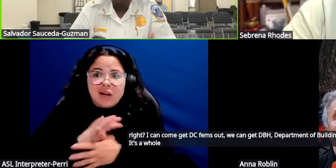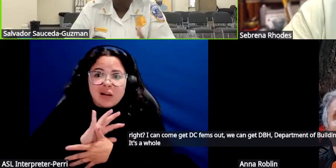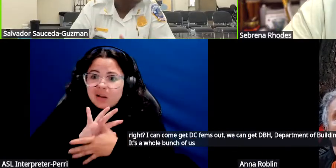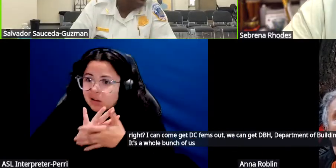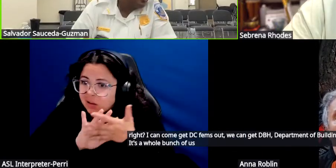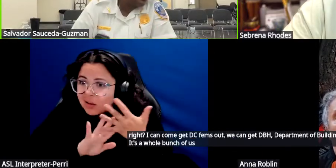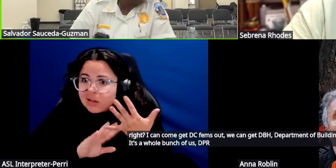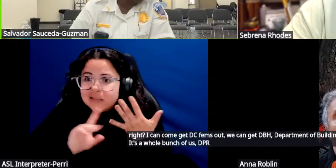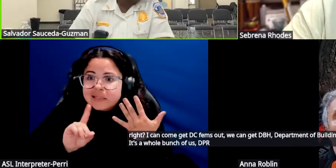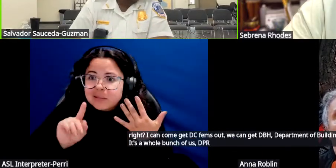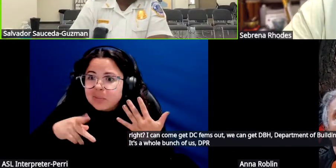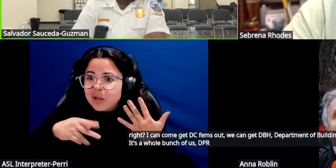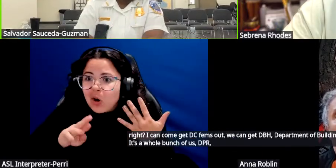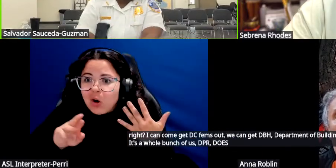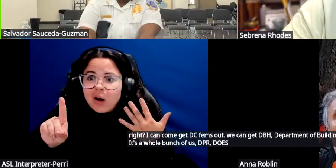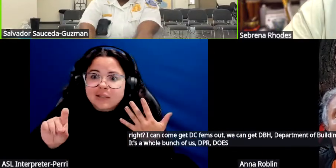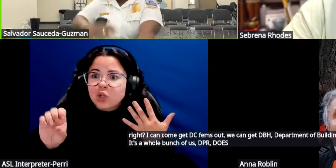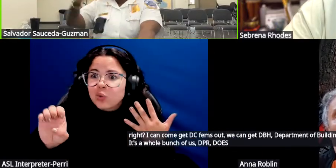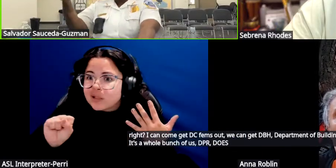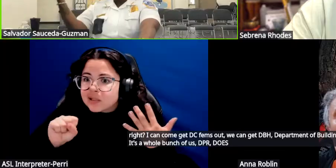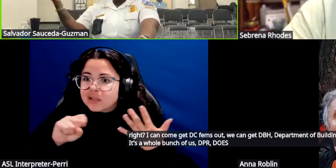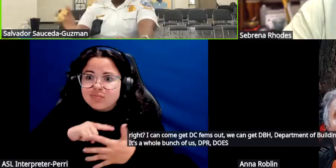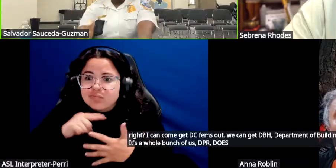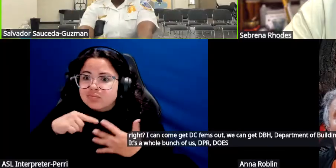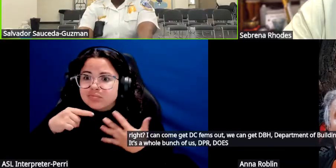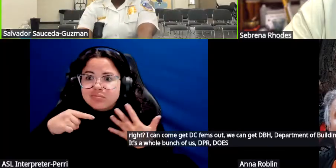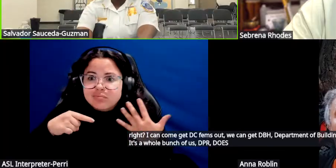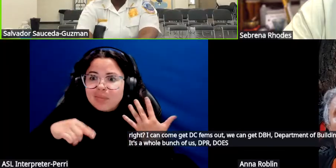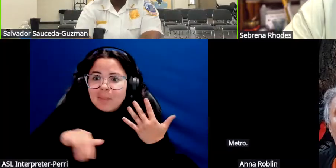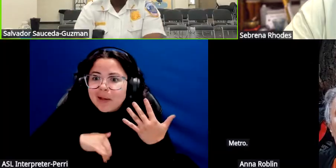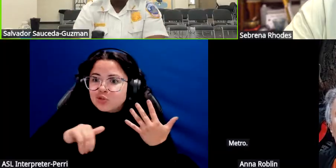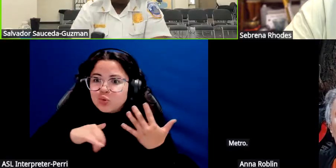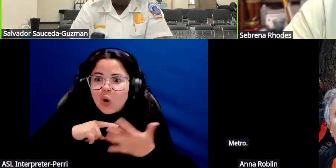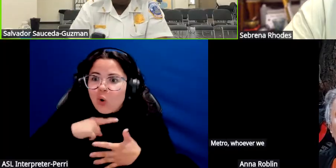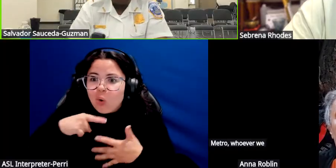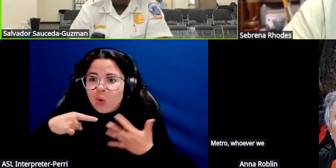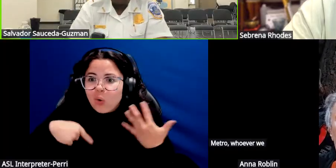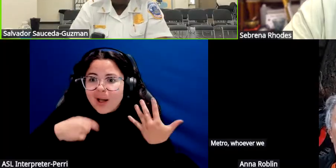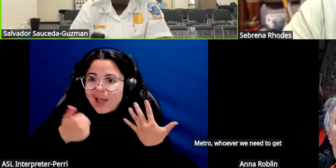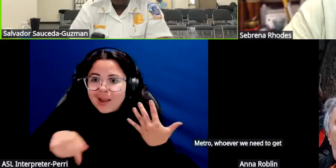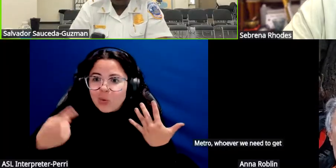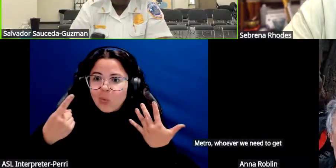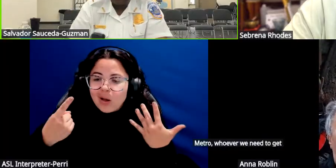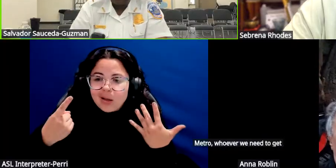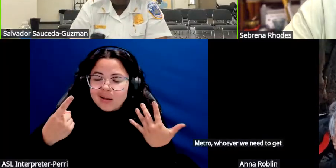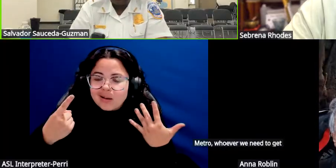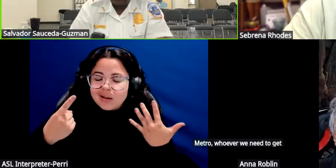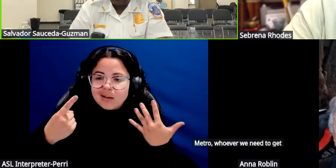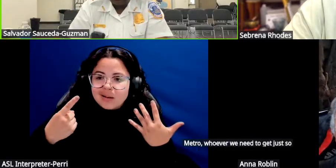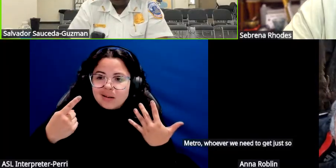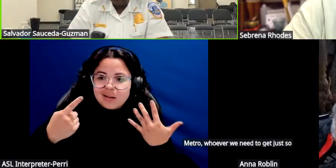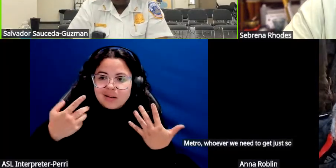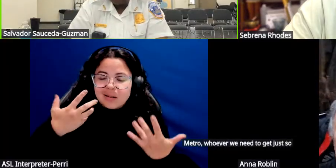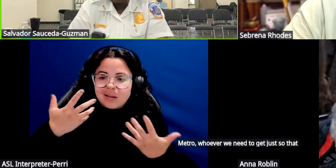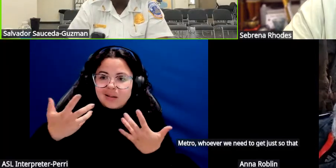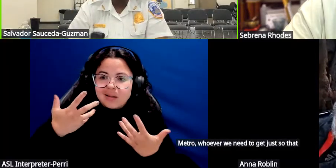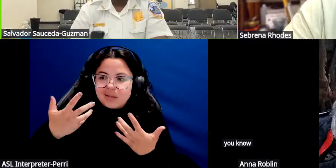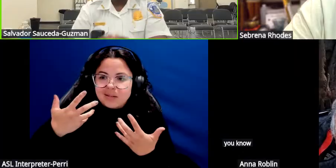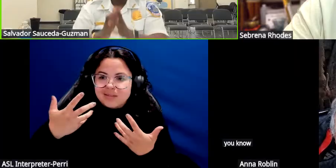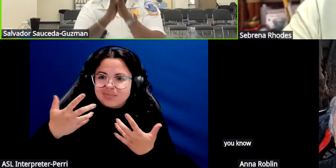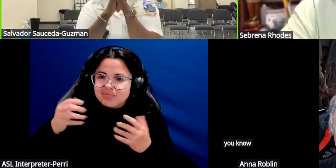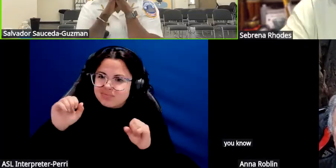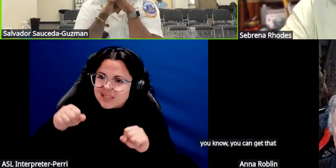DPR, DOES, Metro, whoever we need to get, just so that, you know, you can